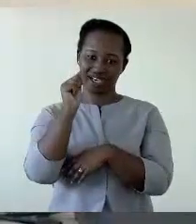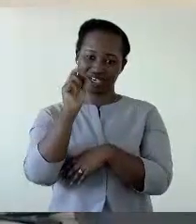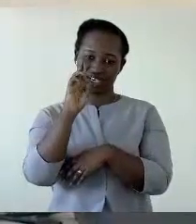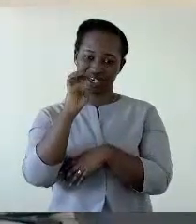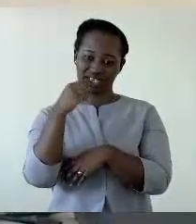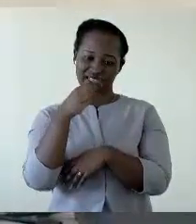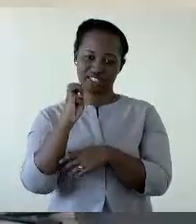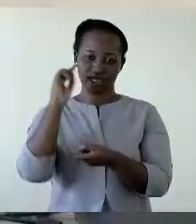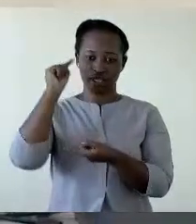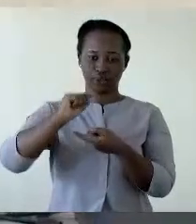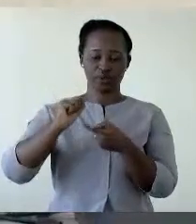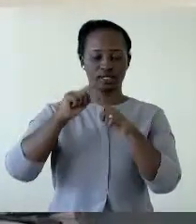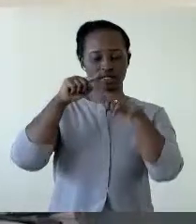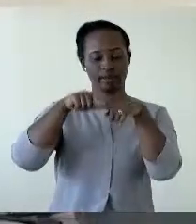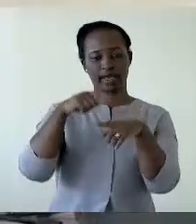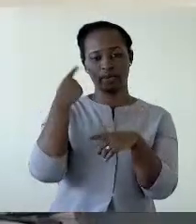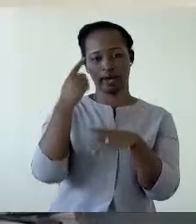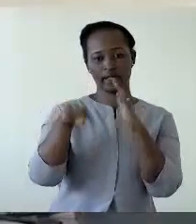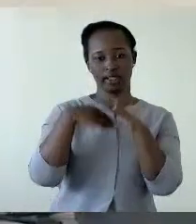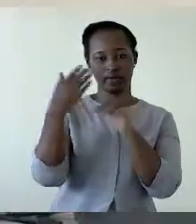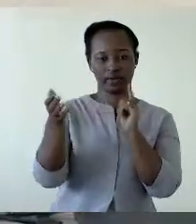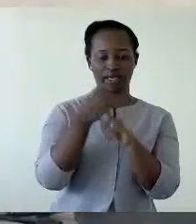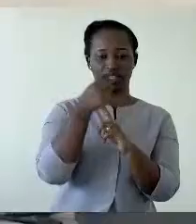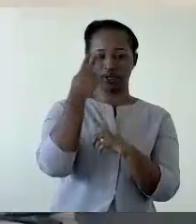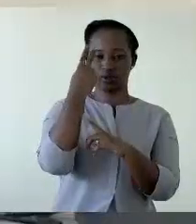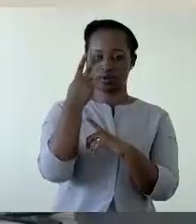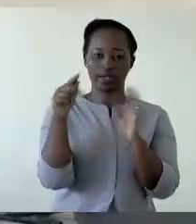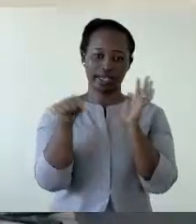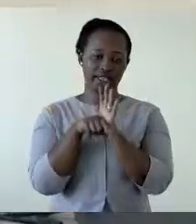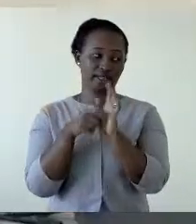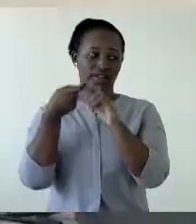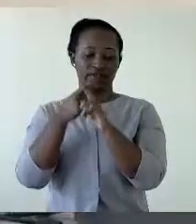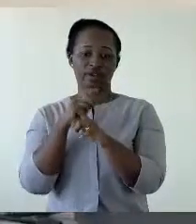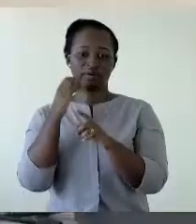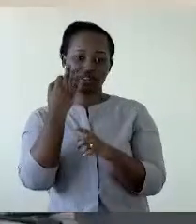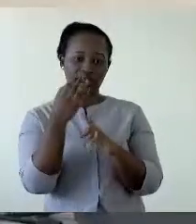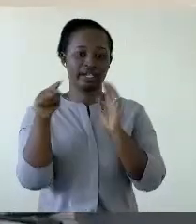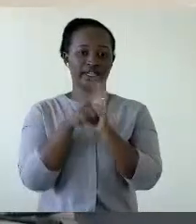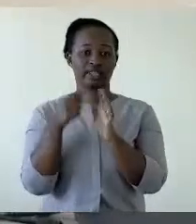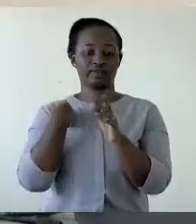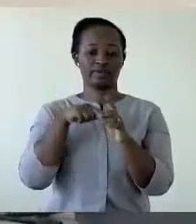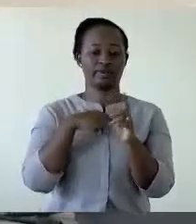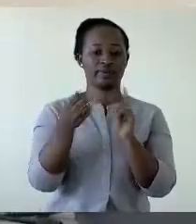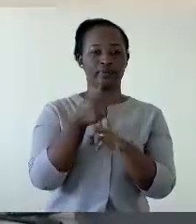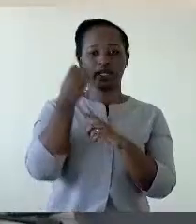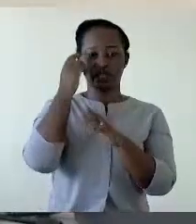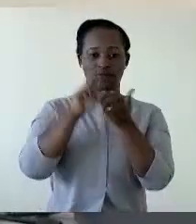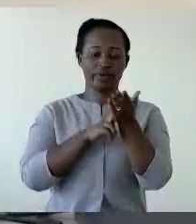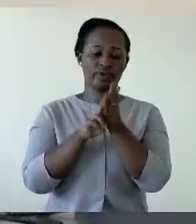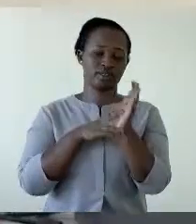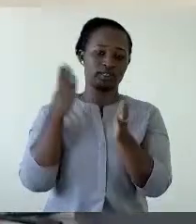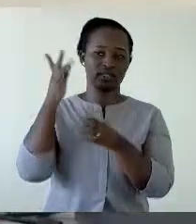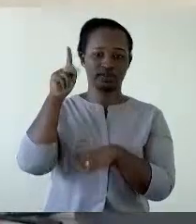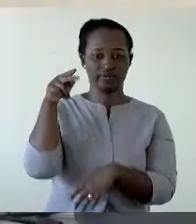2 negative from the 3 negative we had here. If we use it on this one, the phosphate, it will